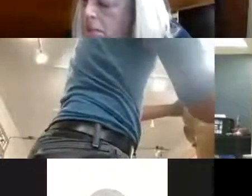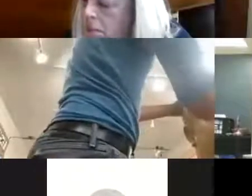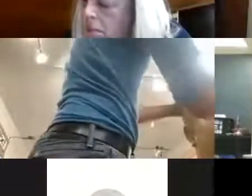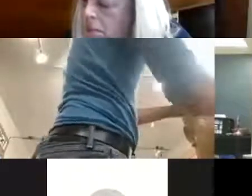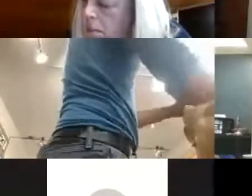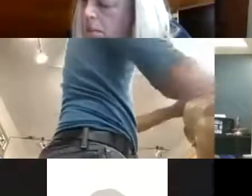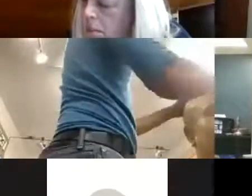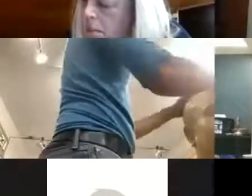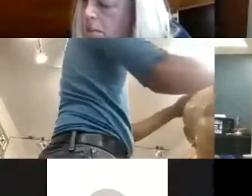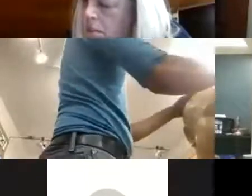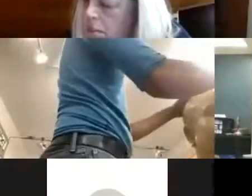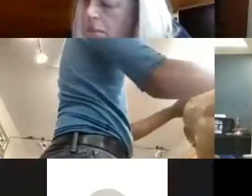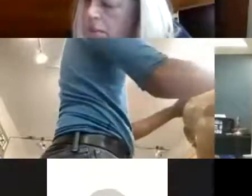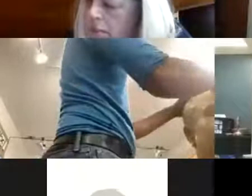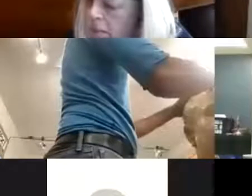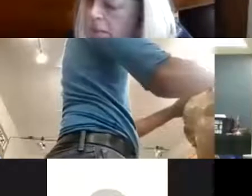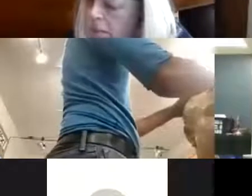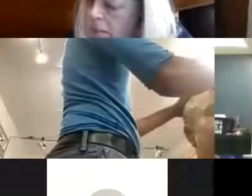right, let's see if I click on